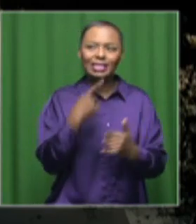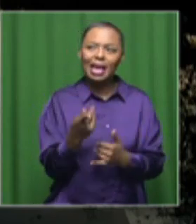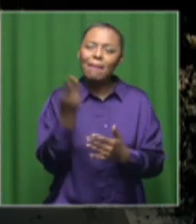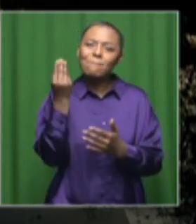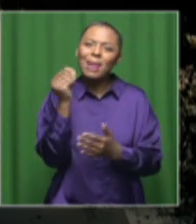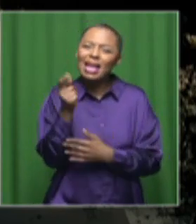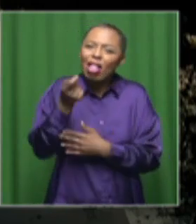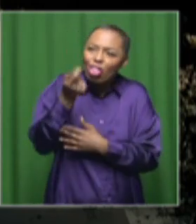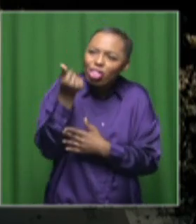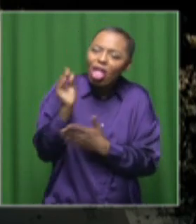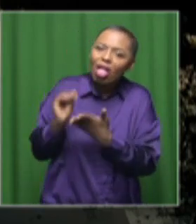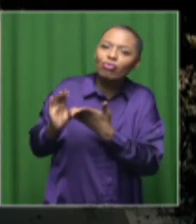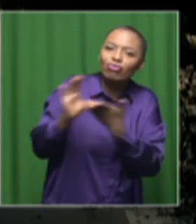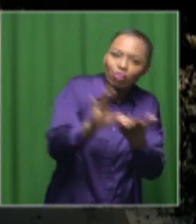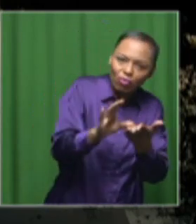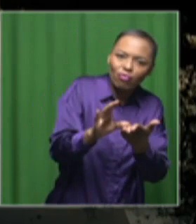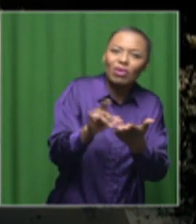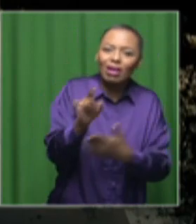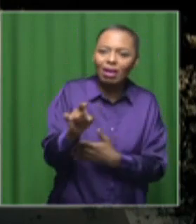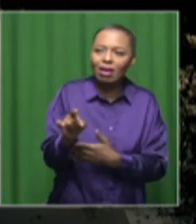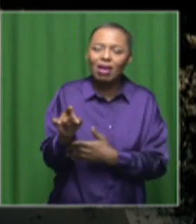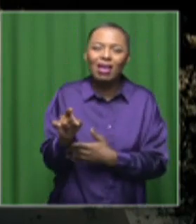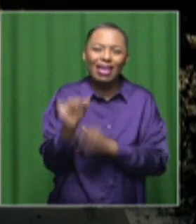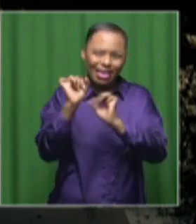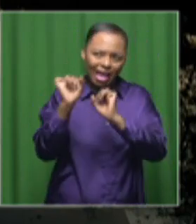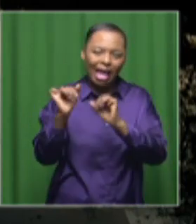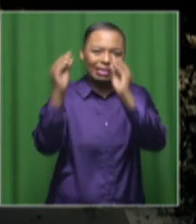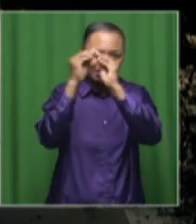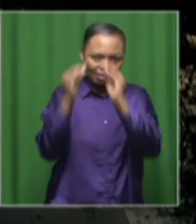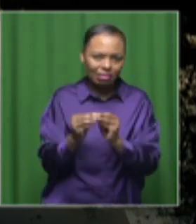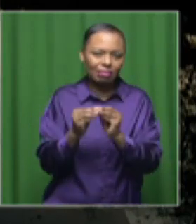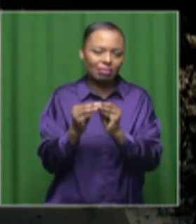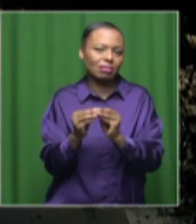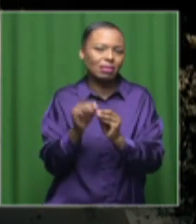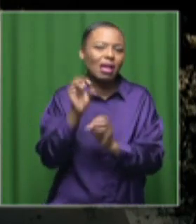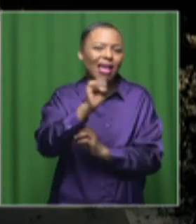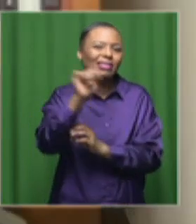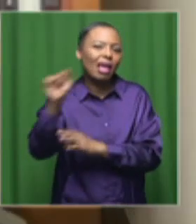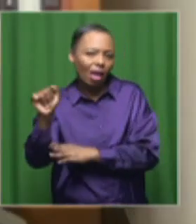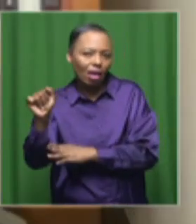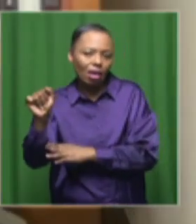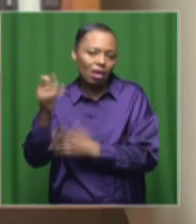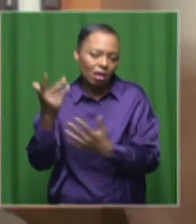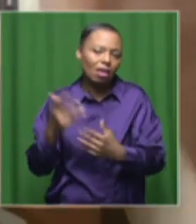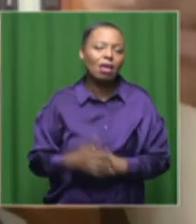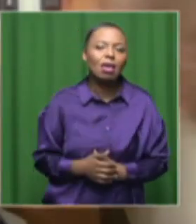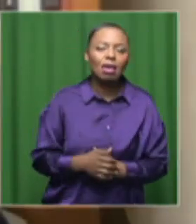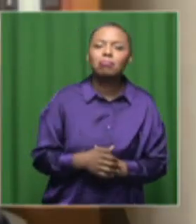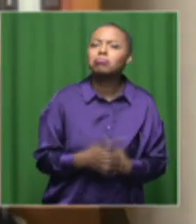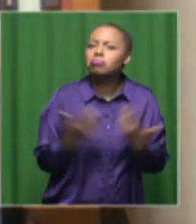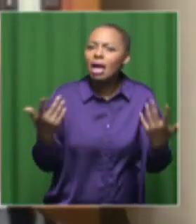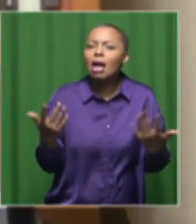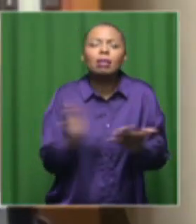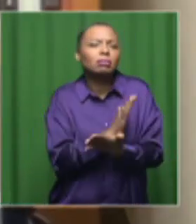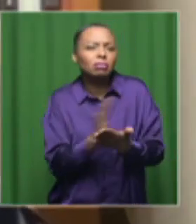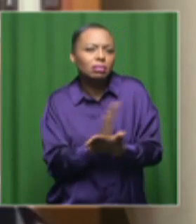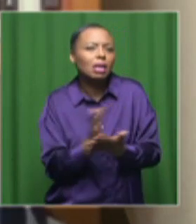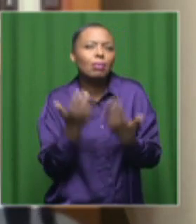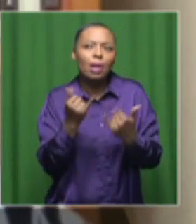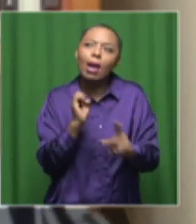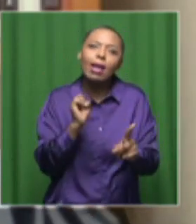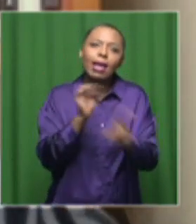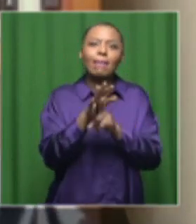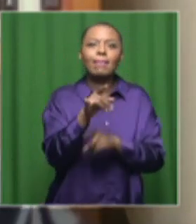Statistics South Africa. So I'm wondering, many of them have consistently complained about, the impact of the austerity